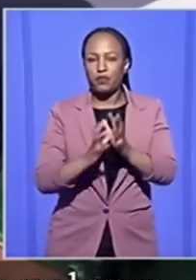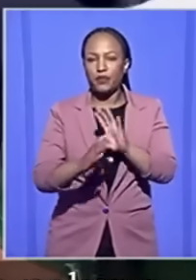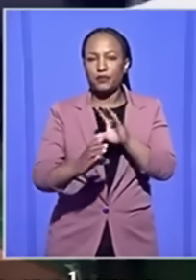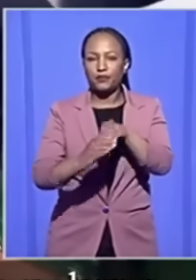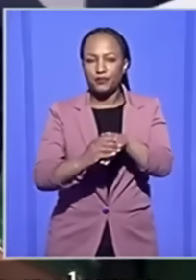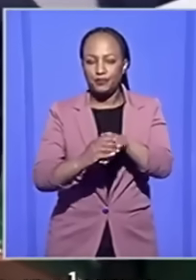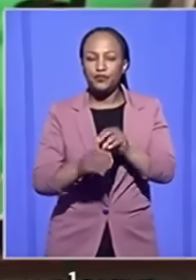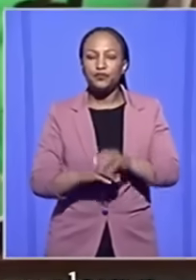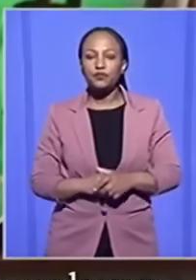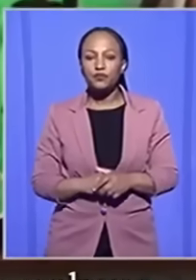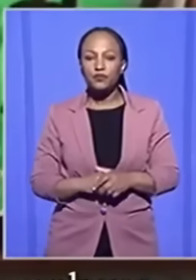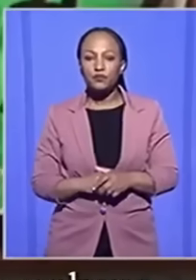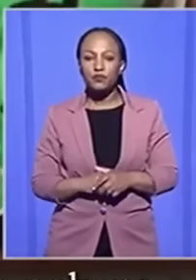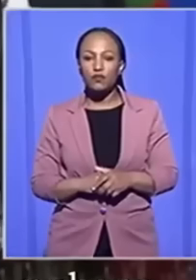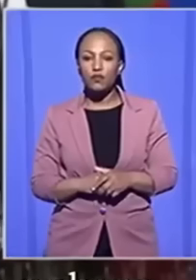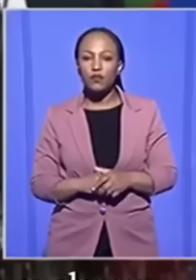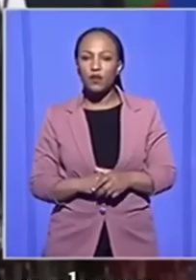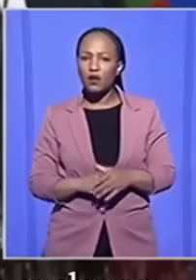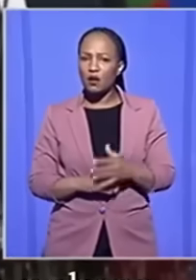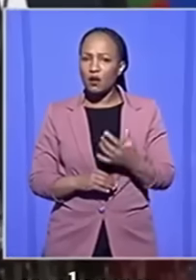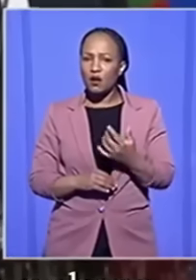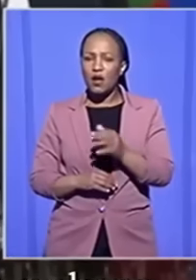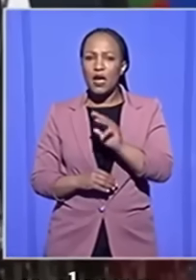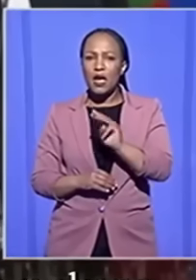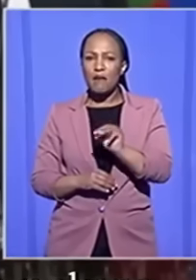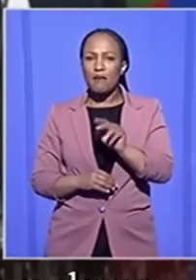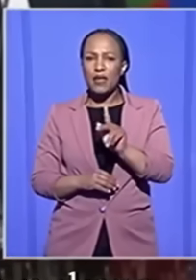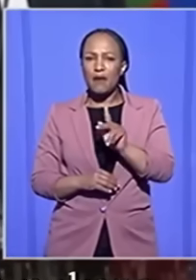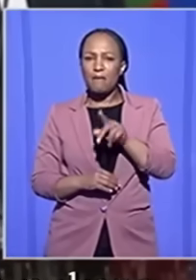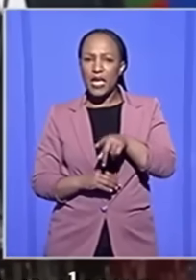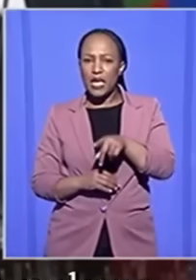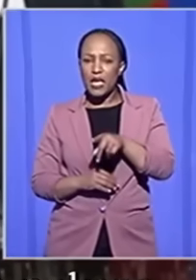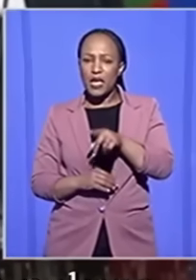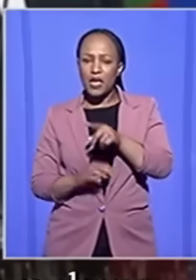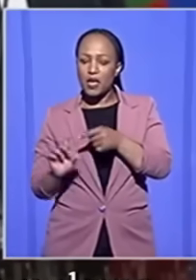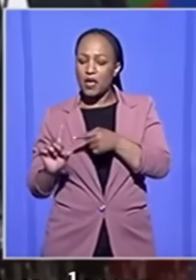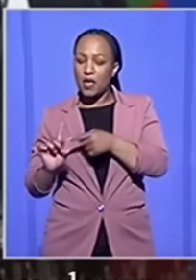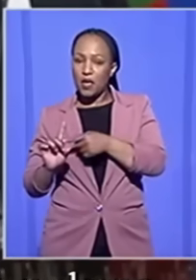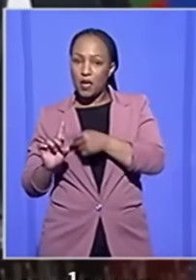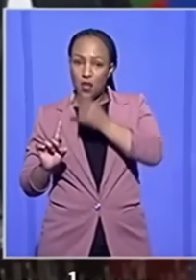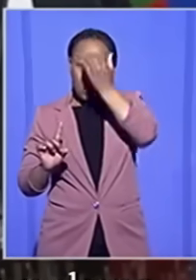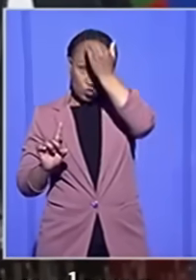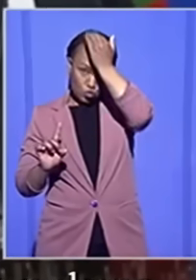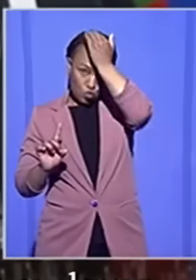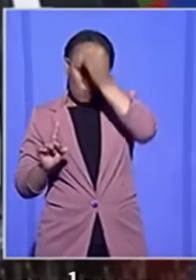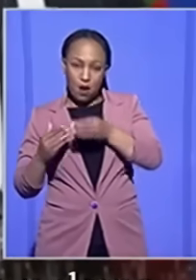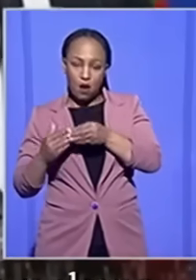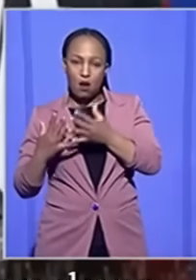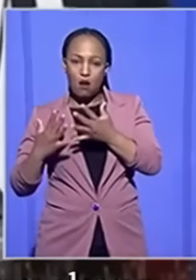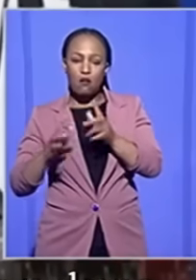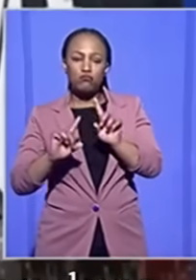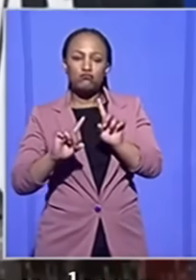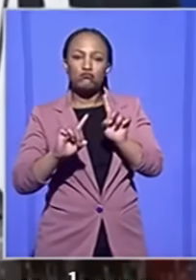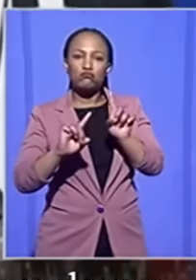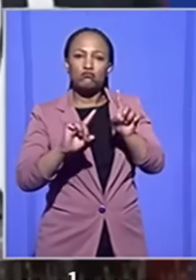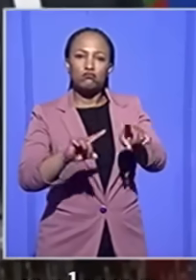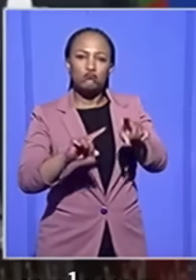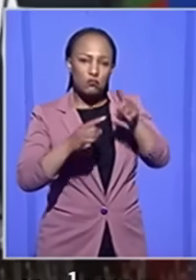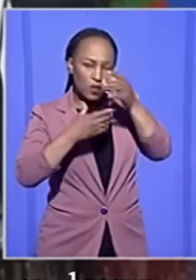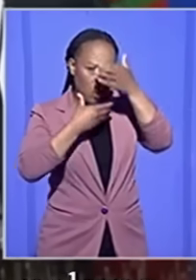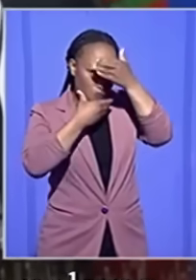morago ga gore moeteledipele wa MKP Jacob Zuma a etele Morocco kwa neng a ema nokeng leano la bobusa esi la Morocco